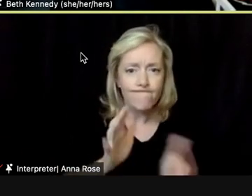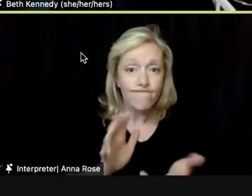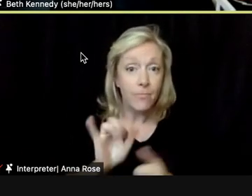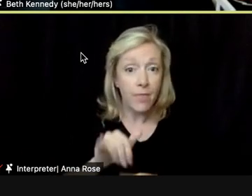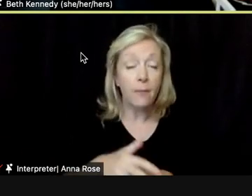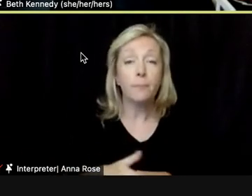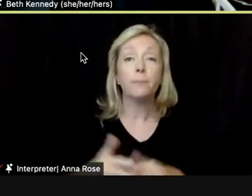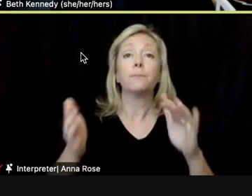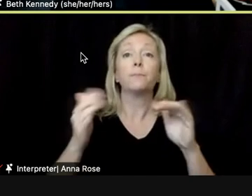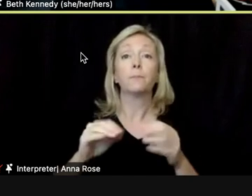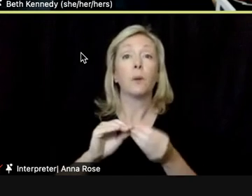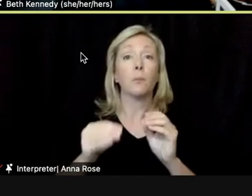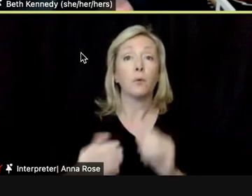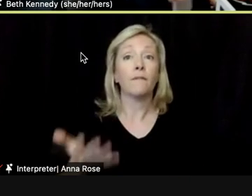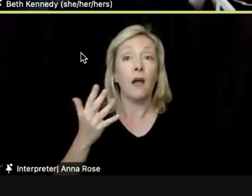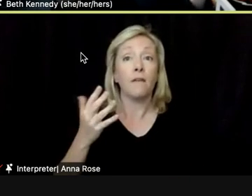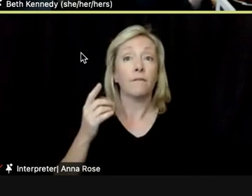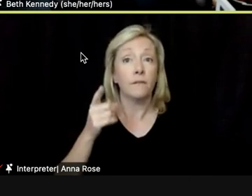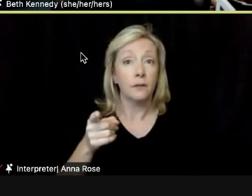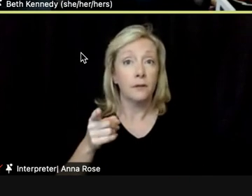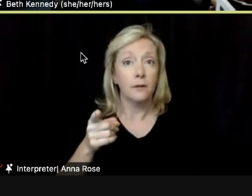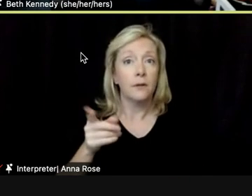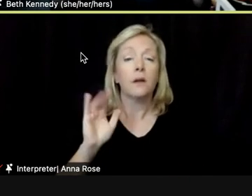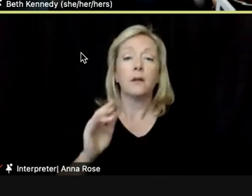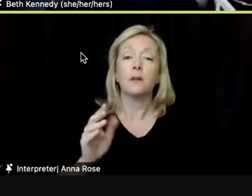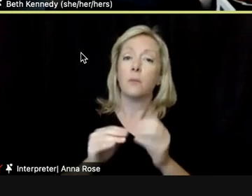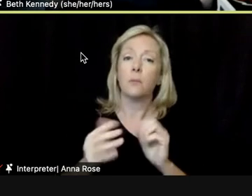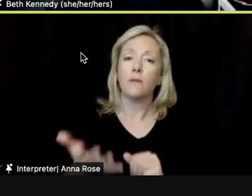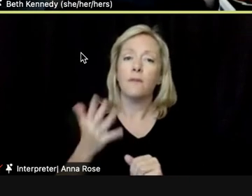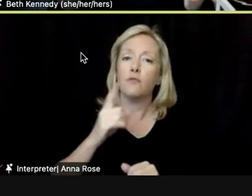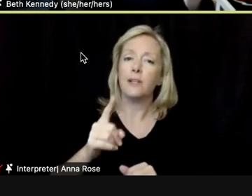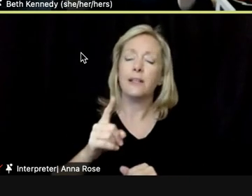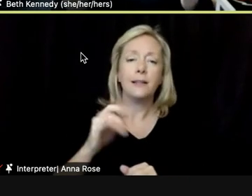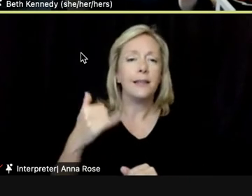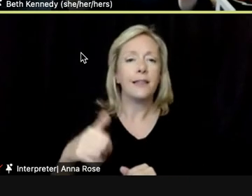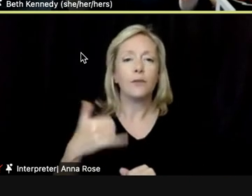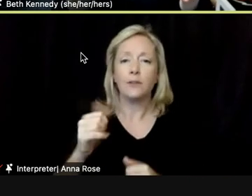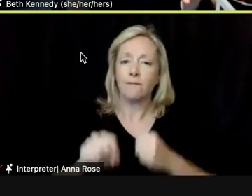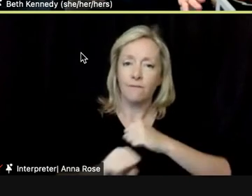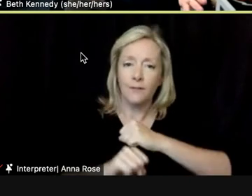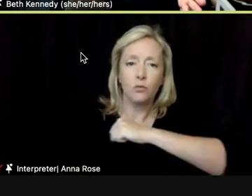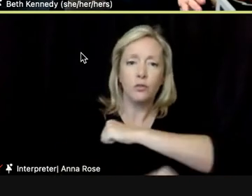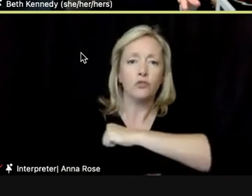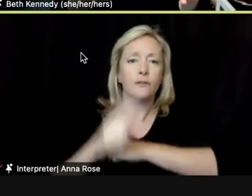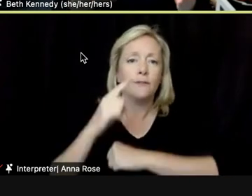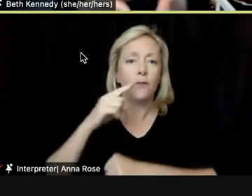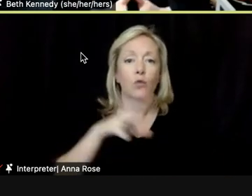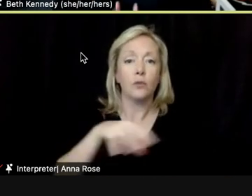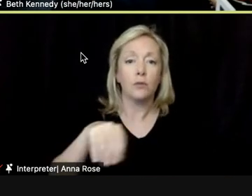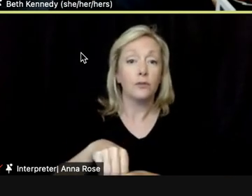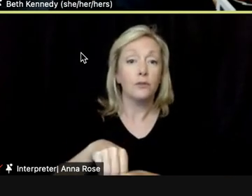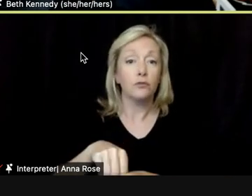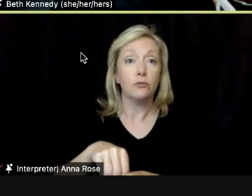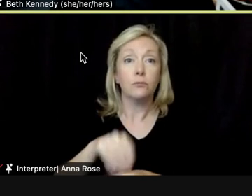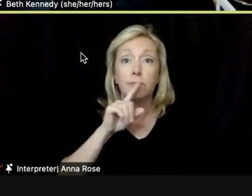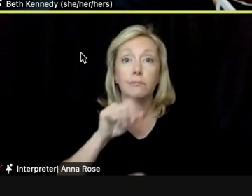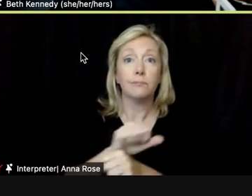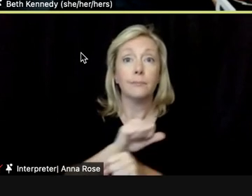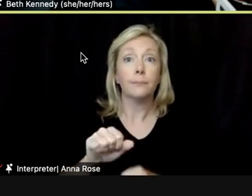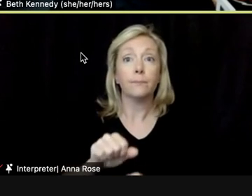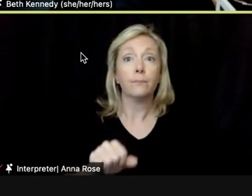Number 5, this is like the flagship of intervention. This is it. This could almost be number 1.